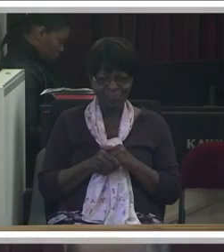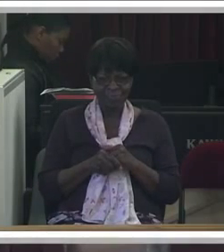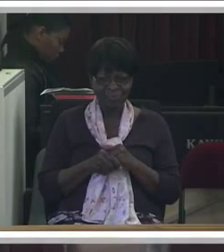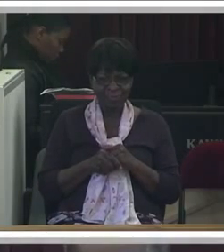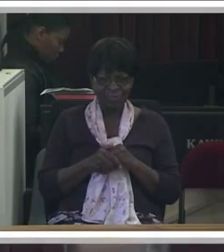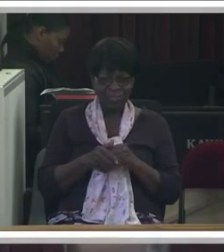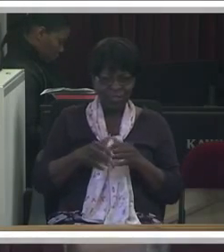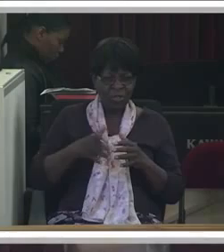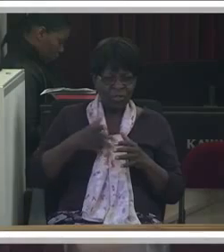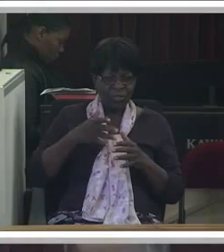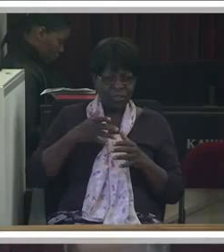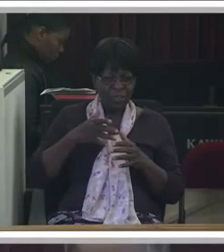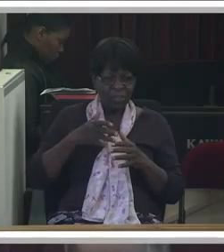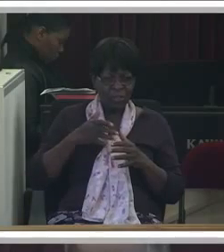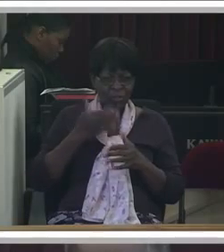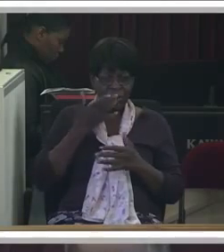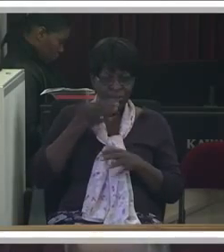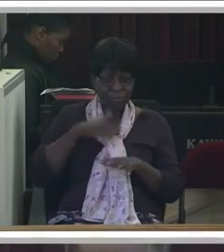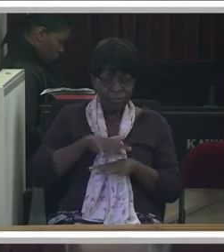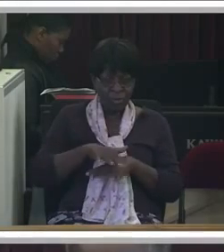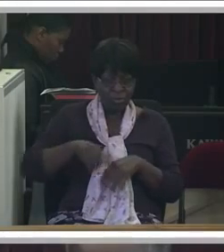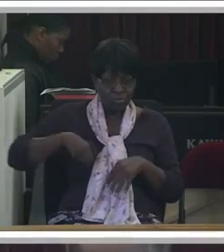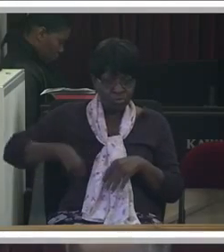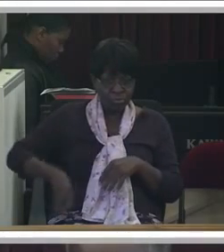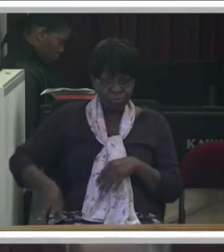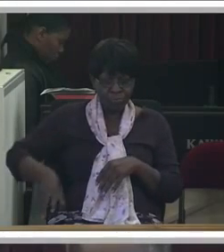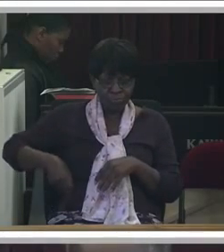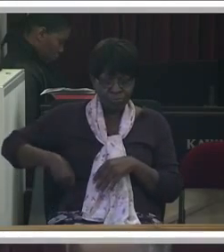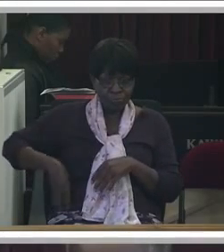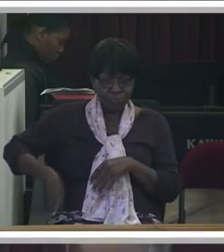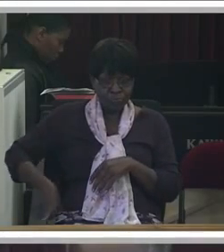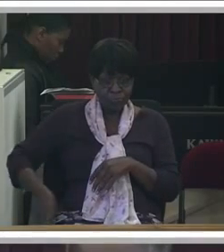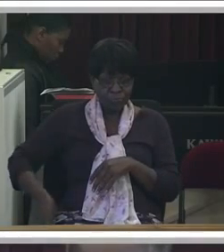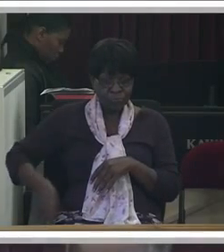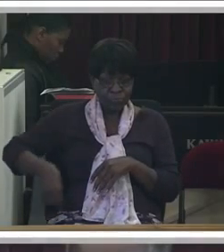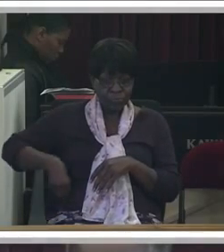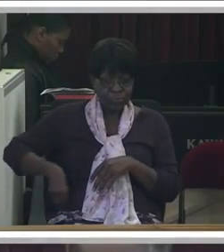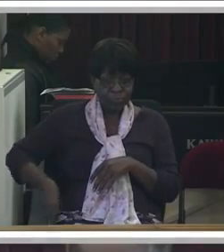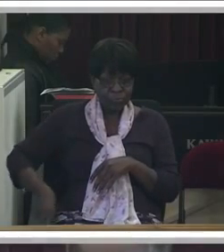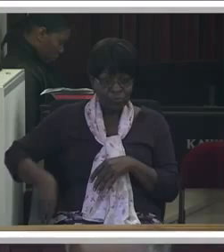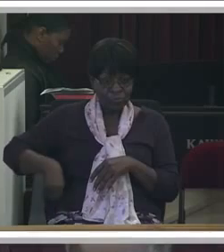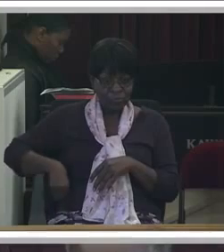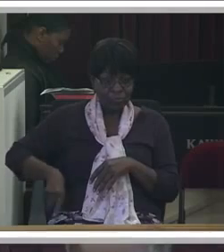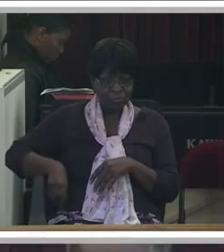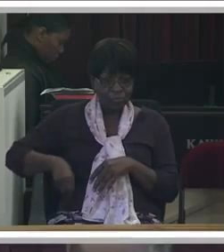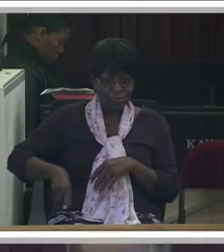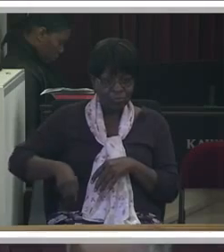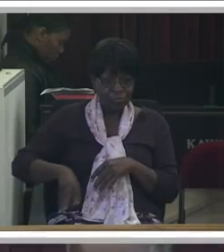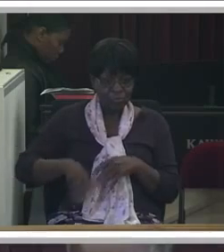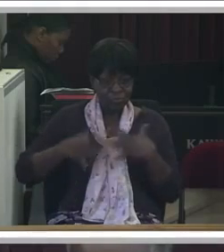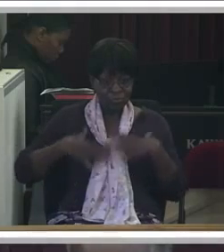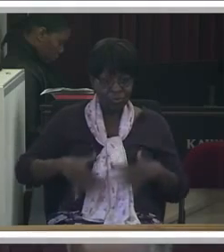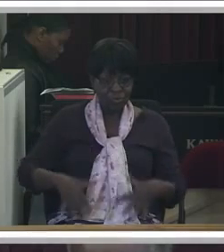drip off his toes. They saw it oozing from the spikes